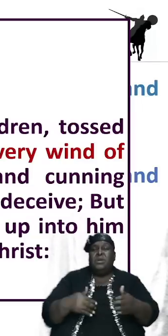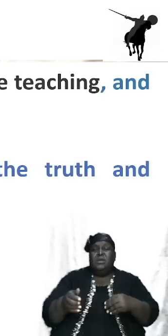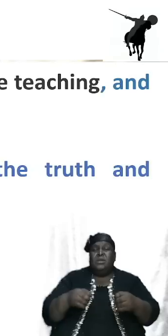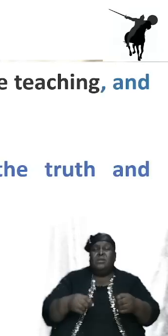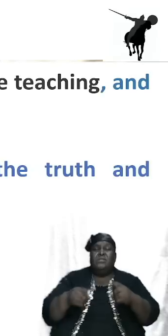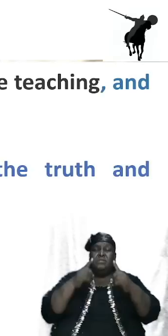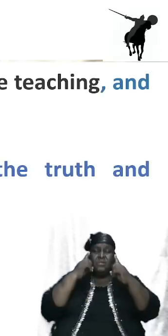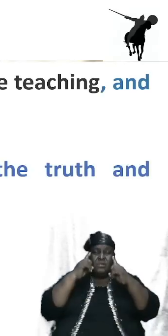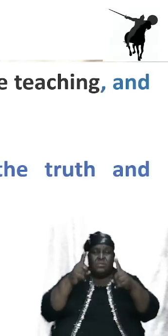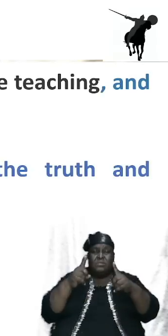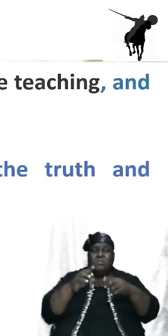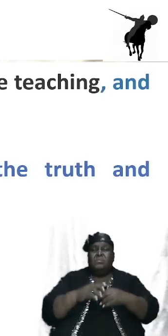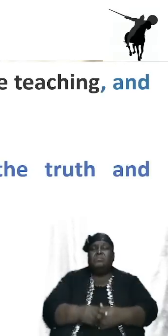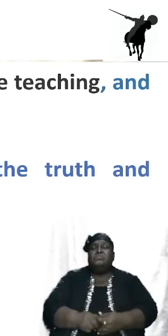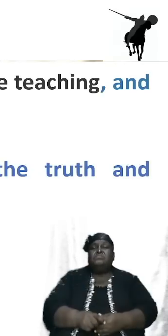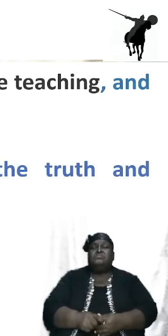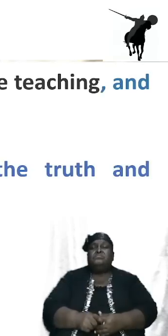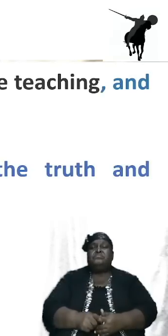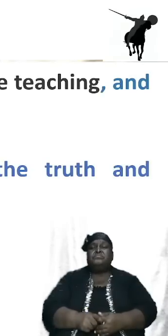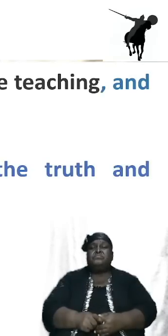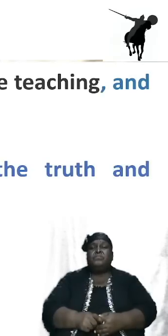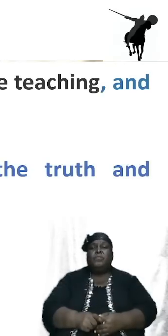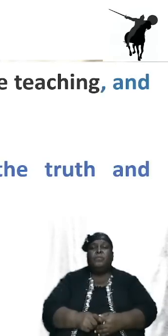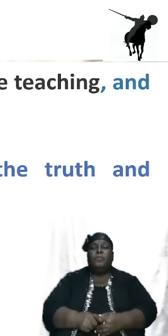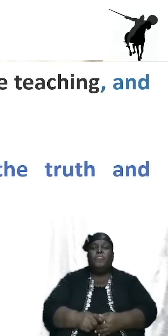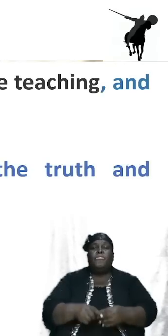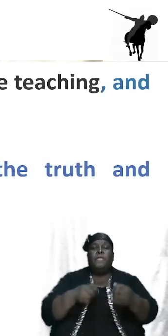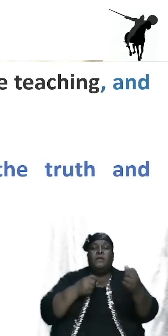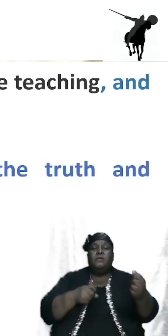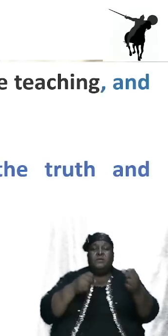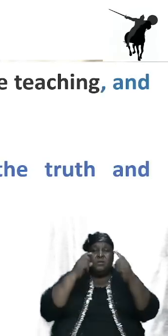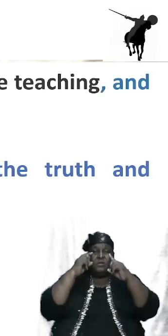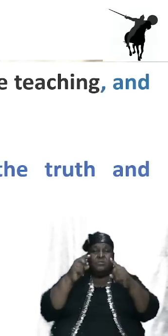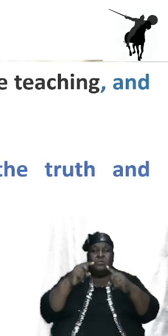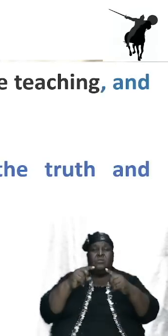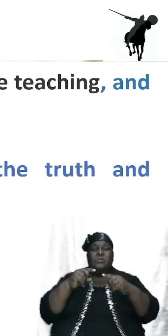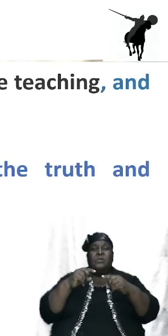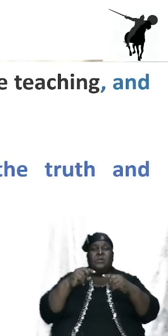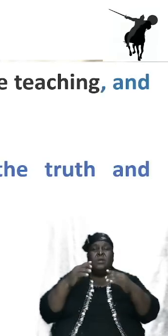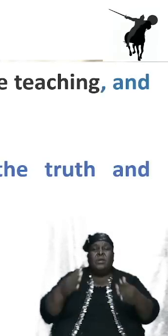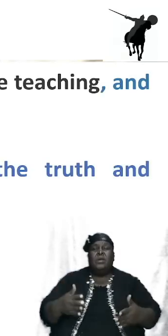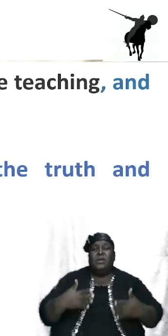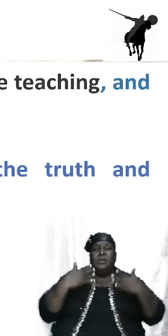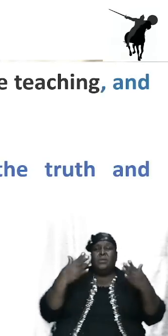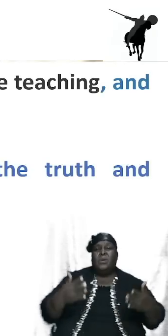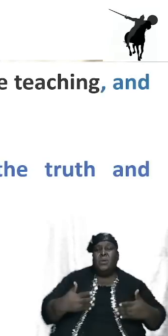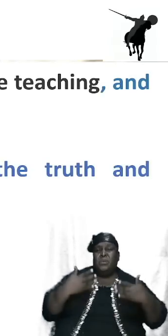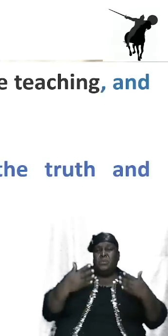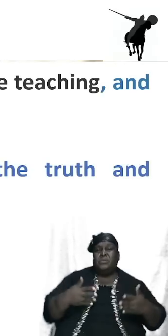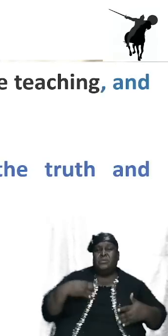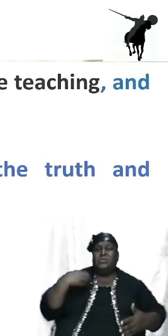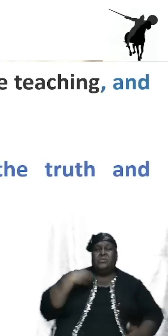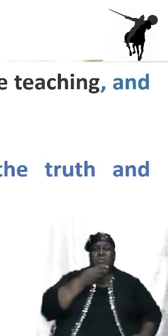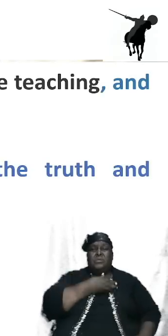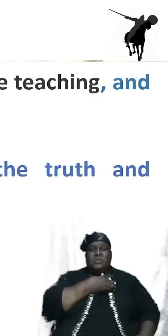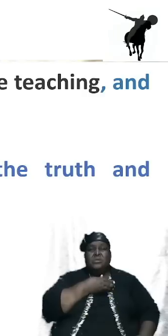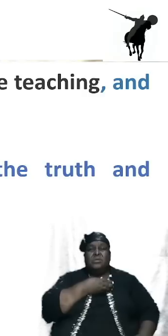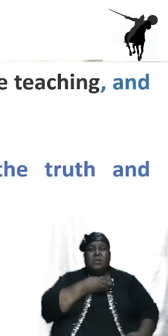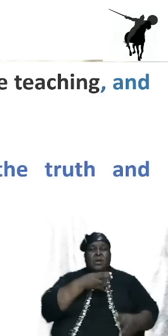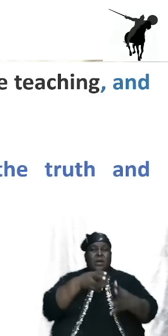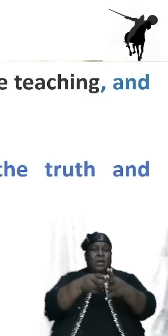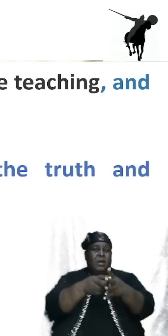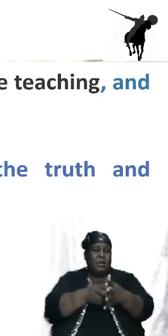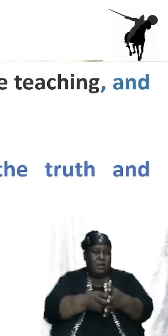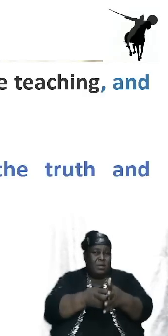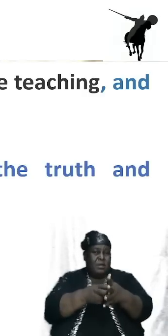doctrine. Praise God. So sound doctrine encourages us to anchor ourselves in truth. And you know